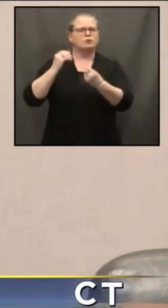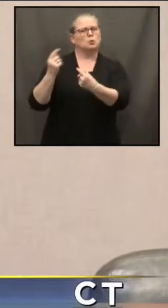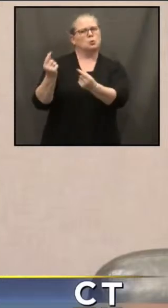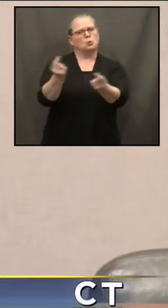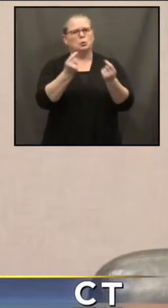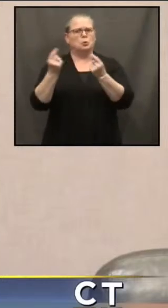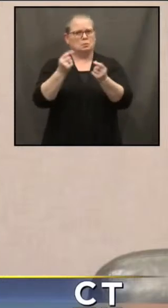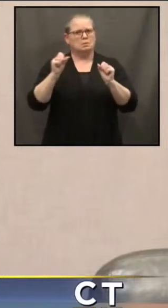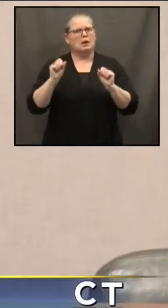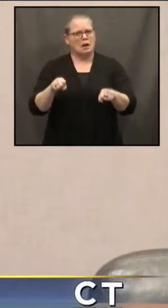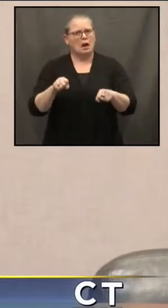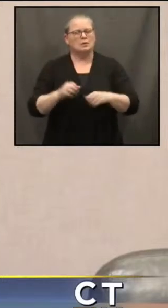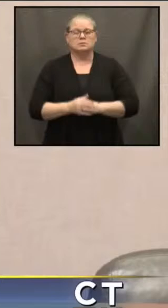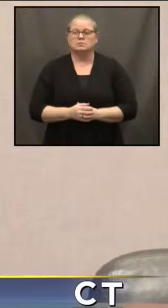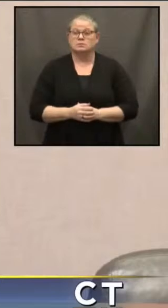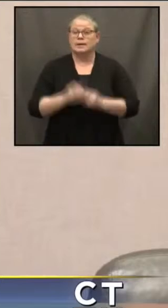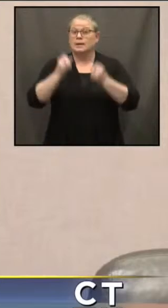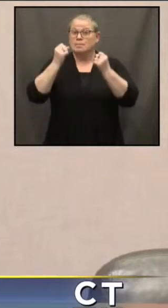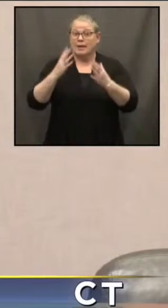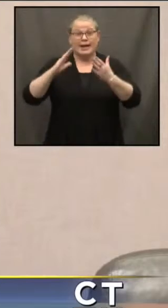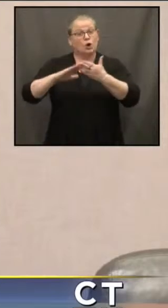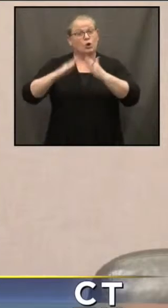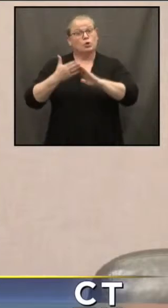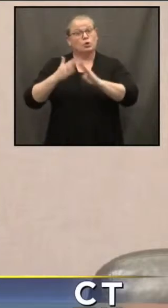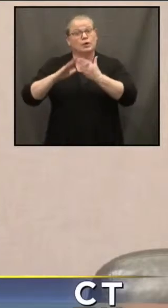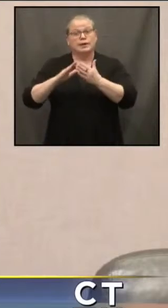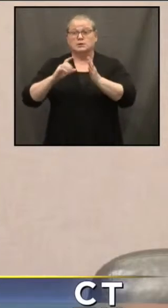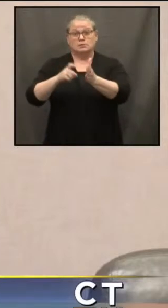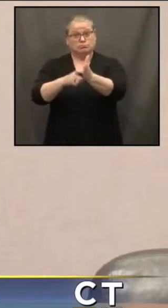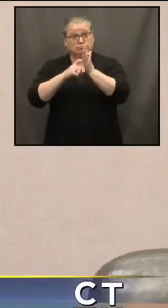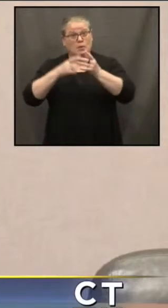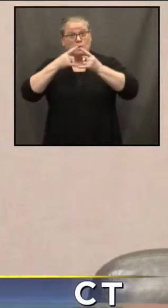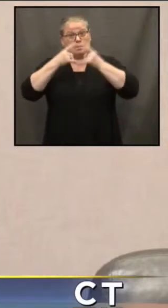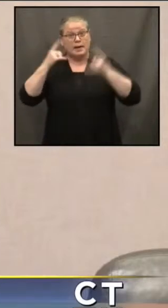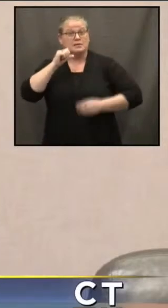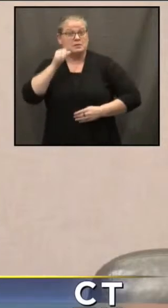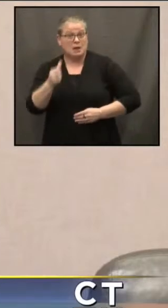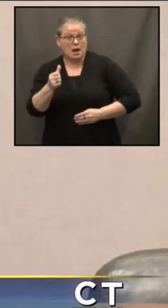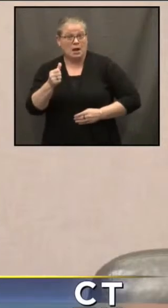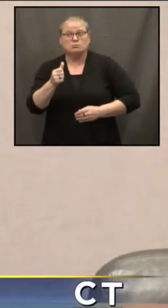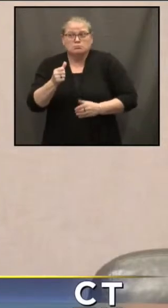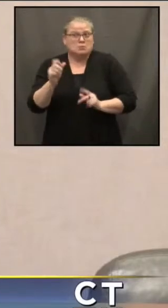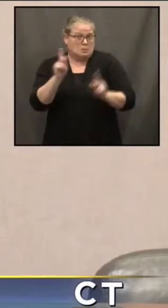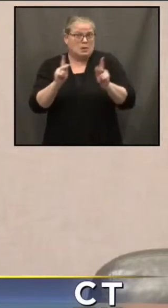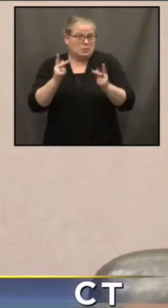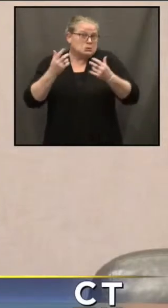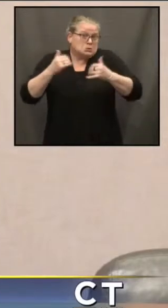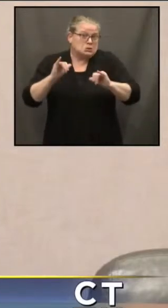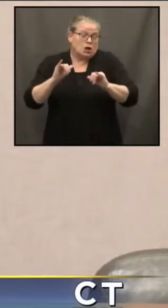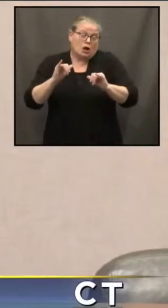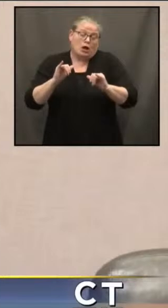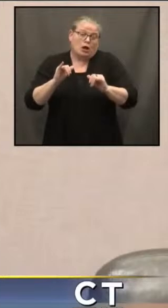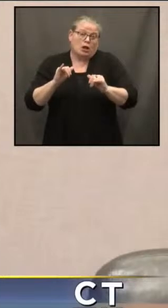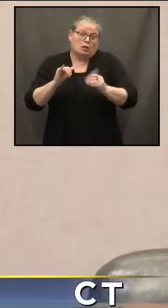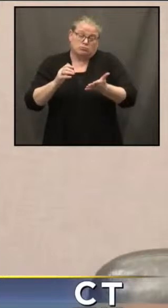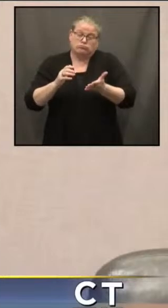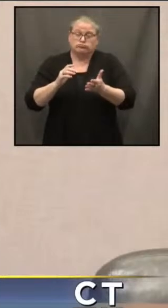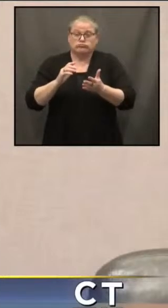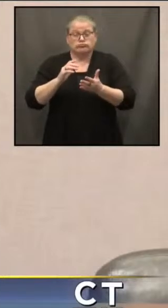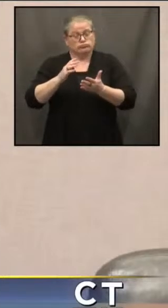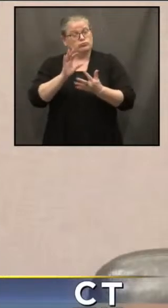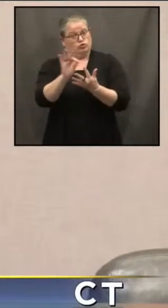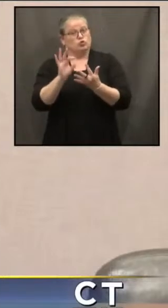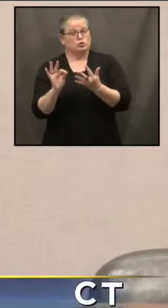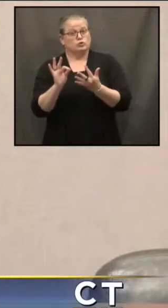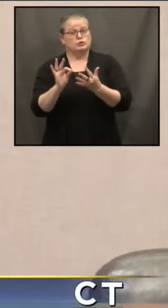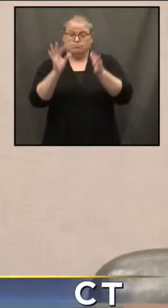isn't a mask mandate, people are choosing to wear a mask when they go indoors with others. So I think at this point, we are getting to the